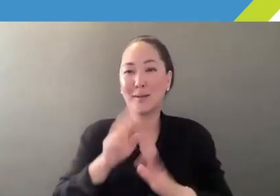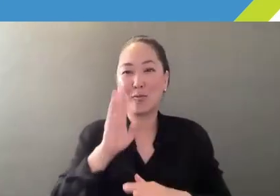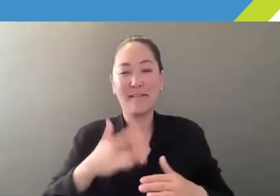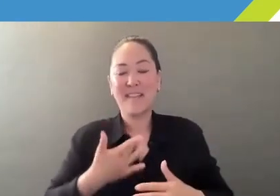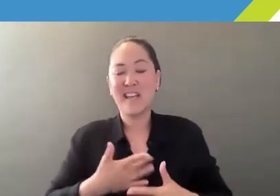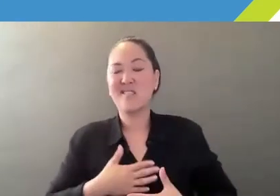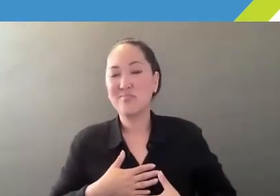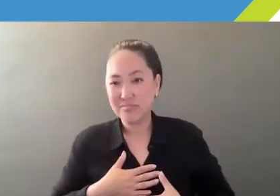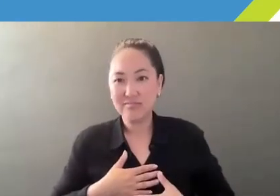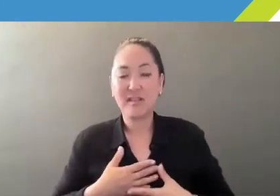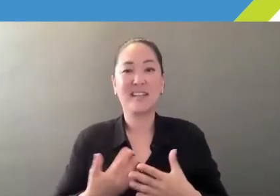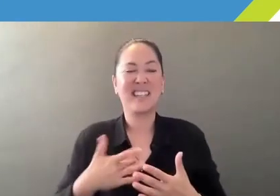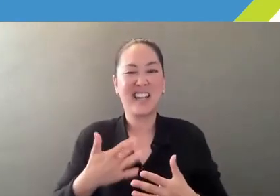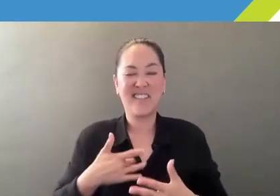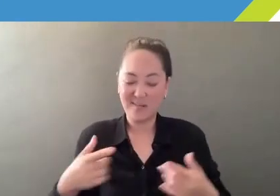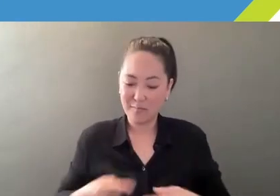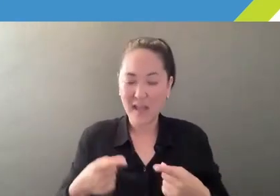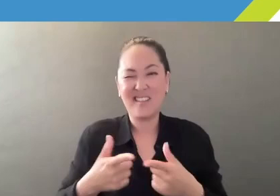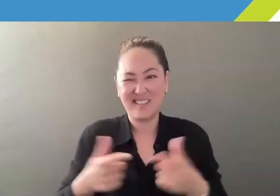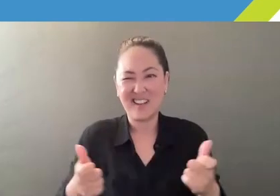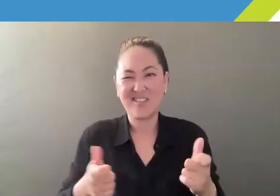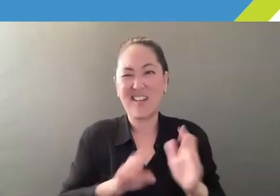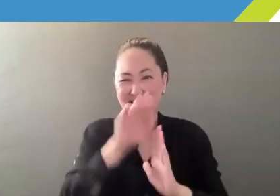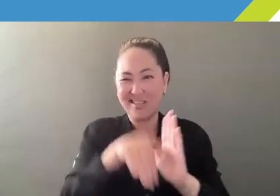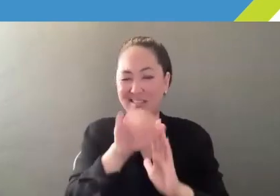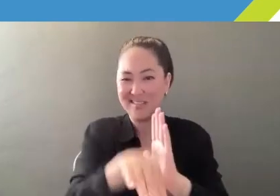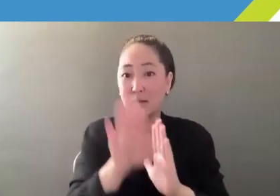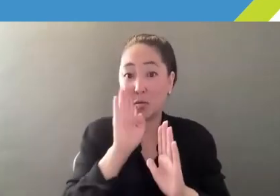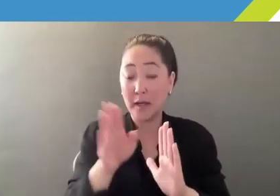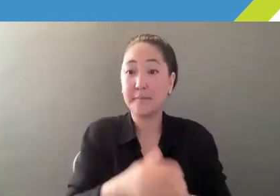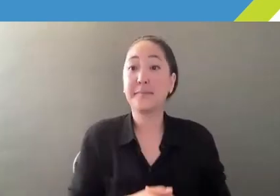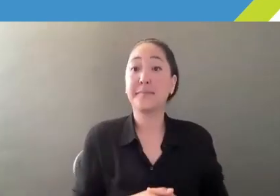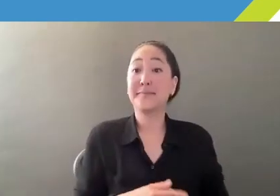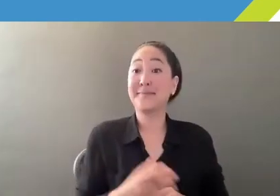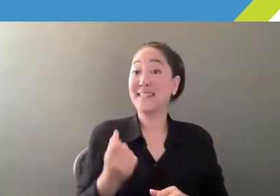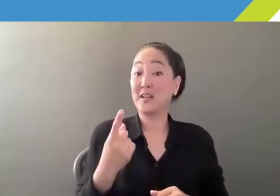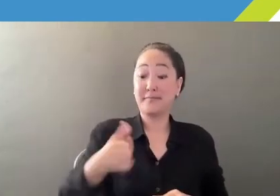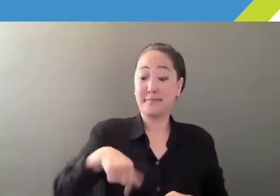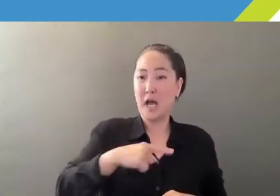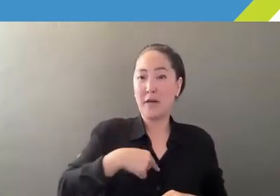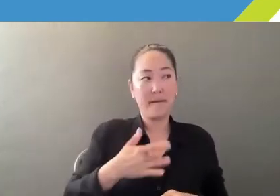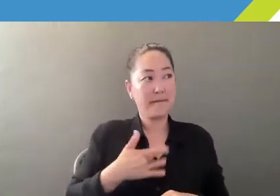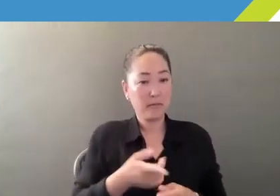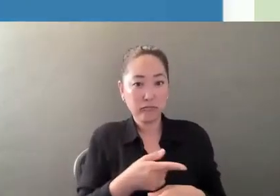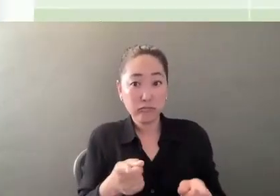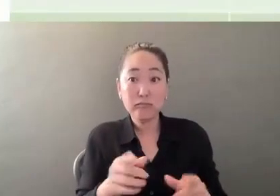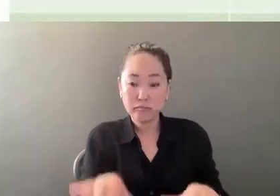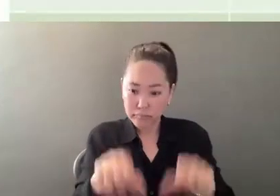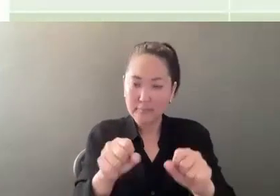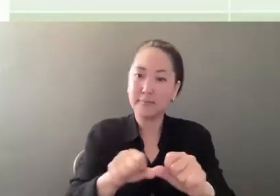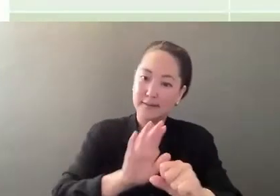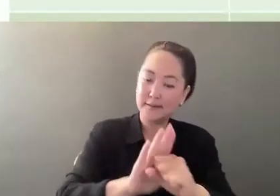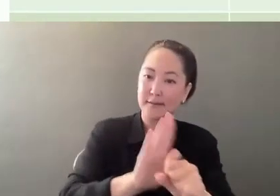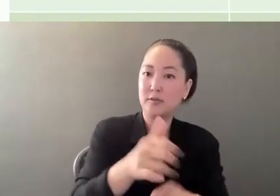only have negatives, okay? We think you can advocate for yourself about having PSC and how to live with